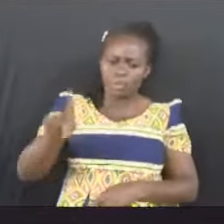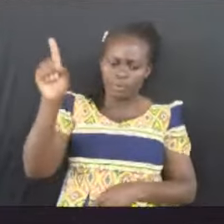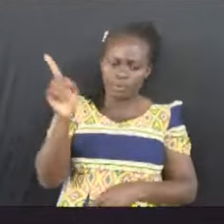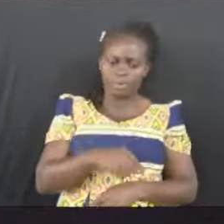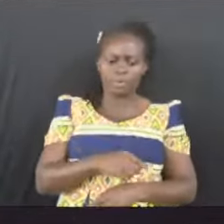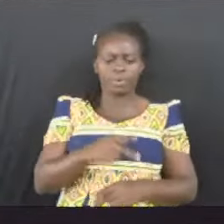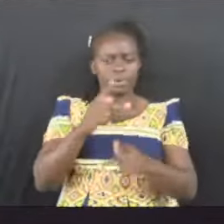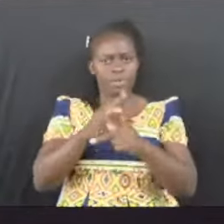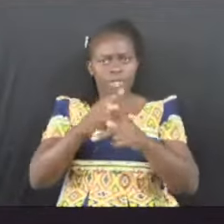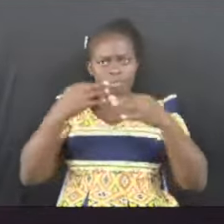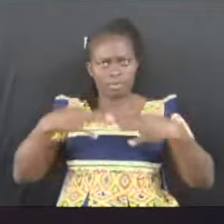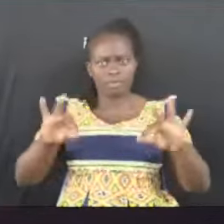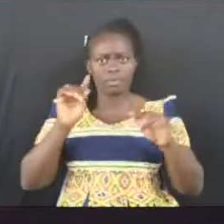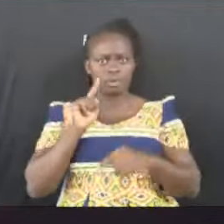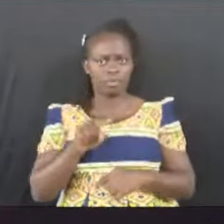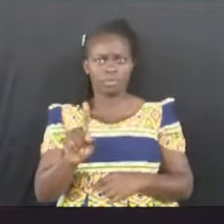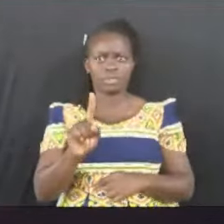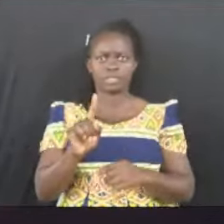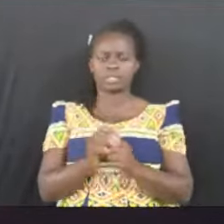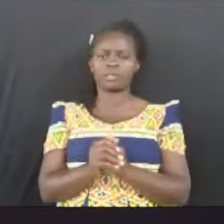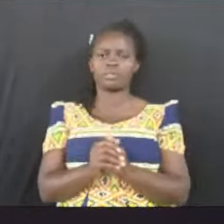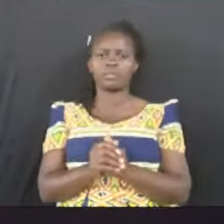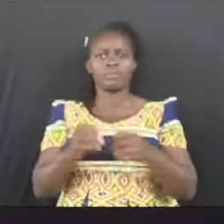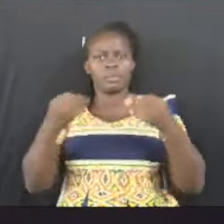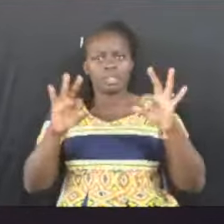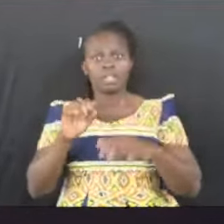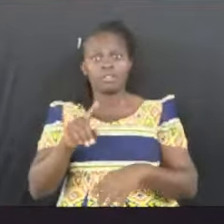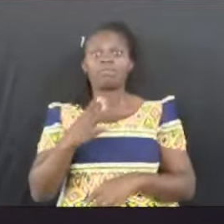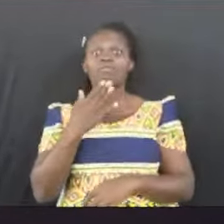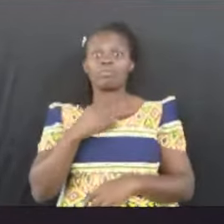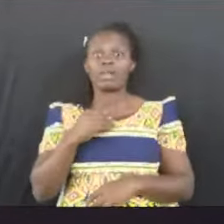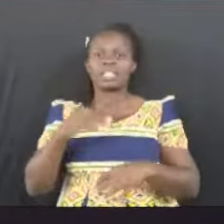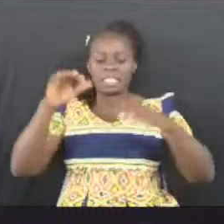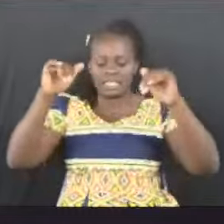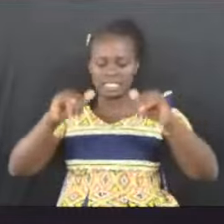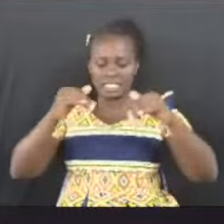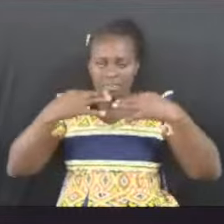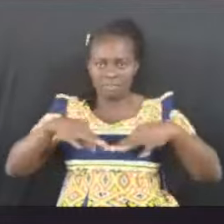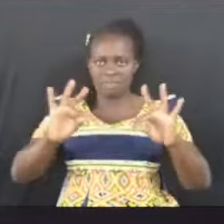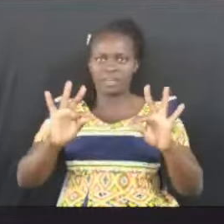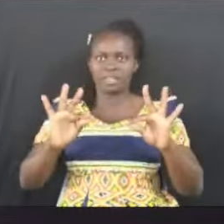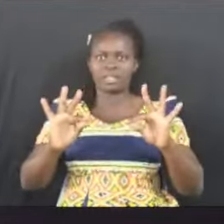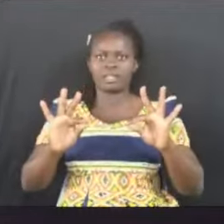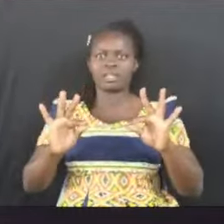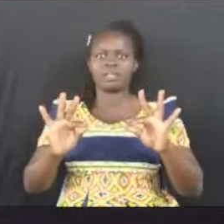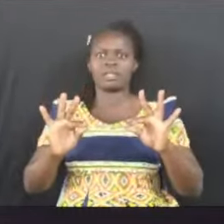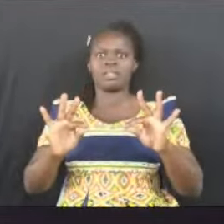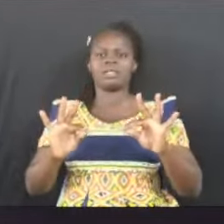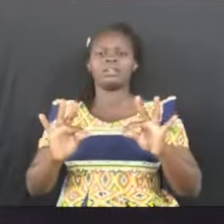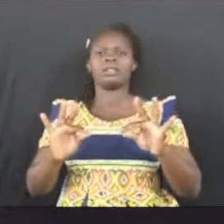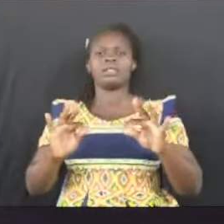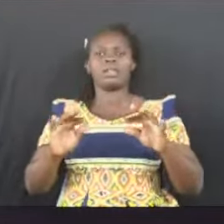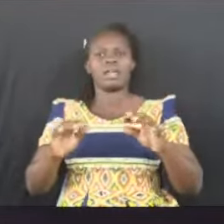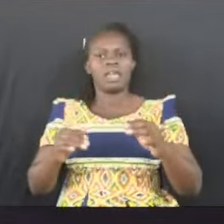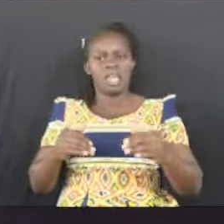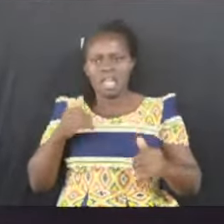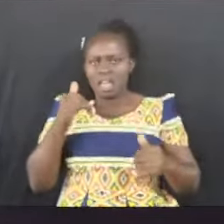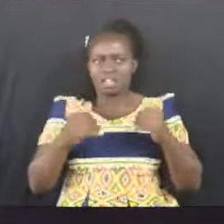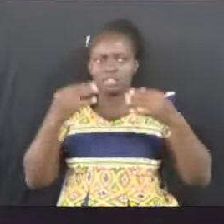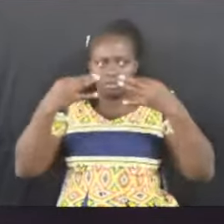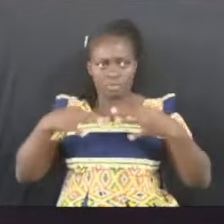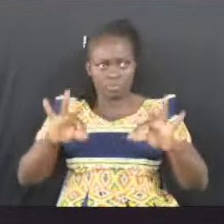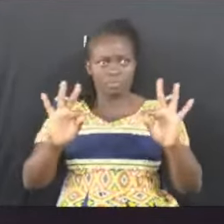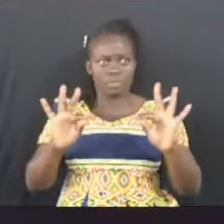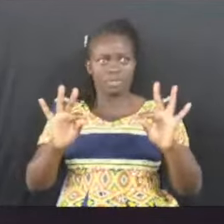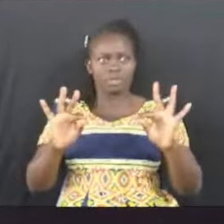your freedom. If you want to remain free and benefit from the freedom that I give you,